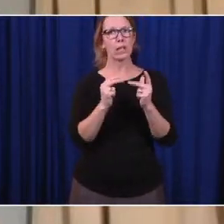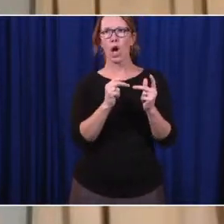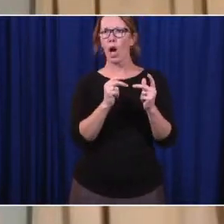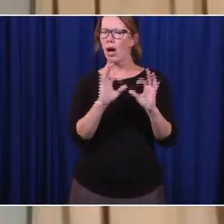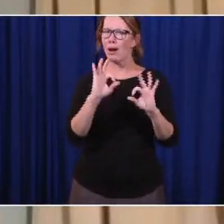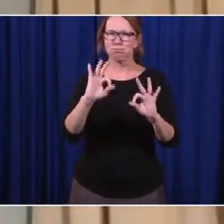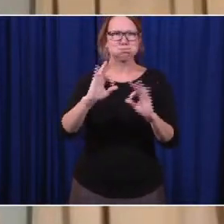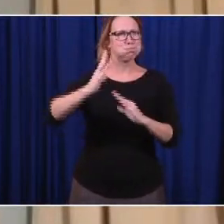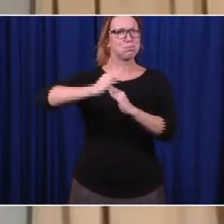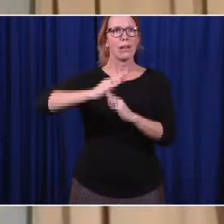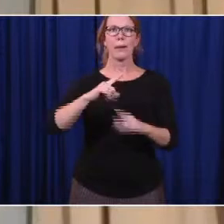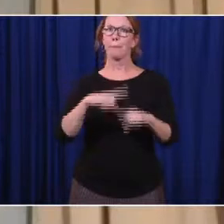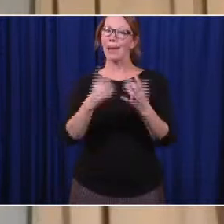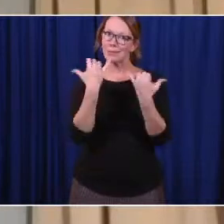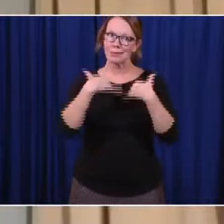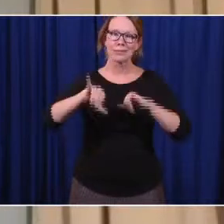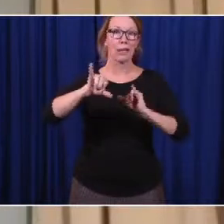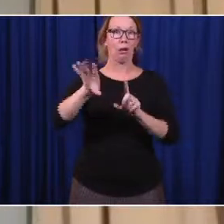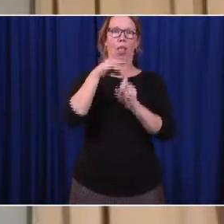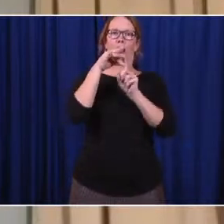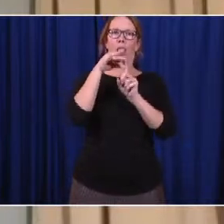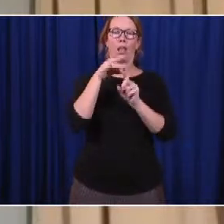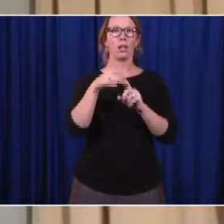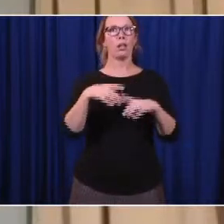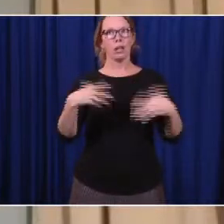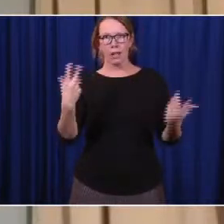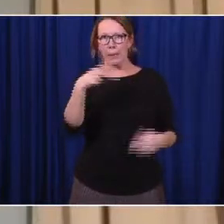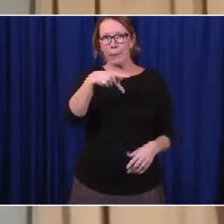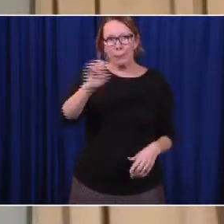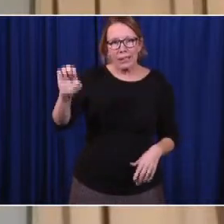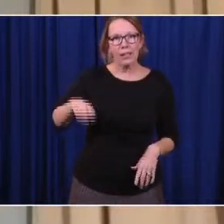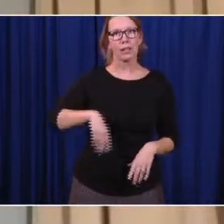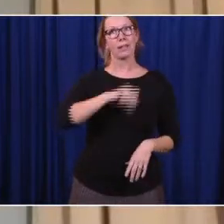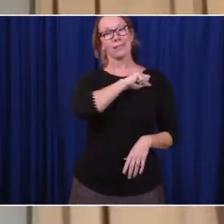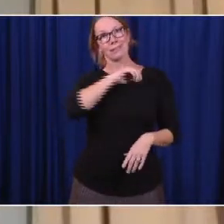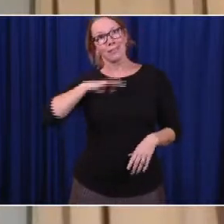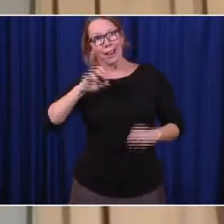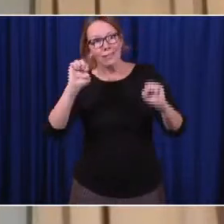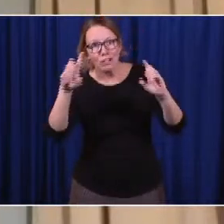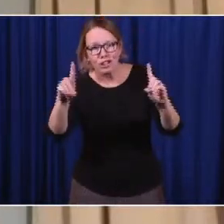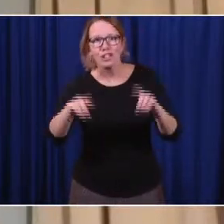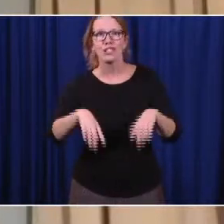in. Proper use of PPE, staff education,